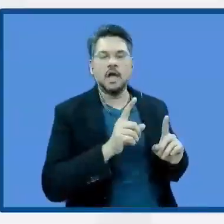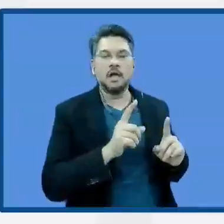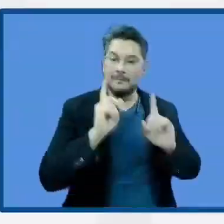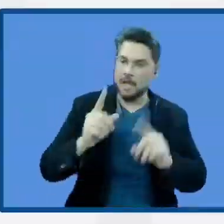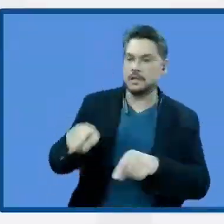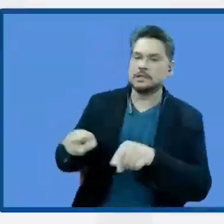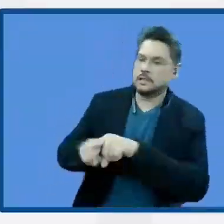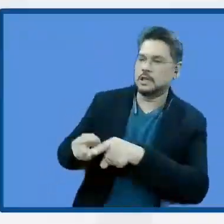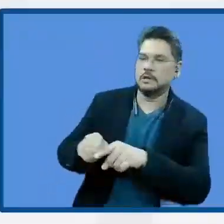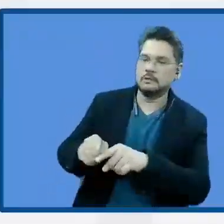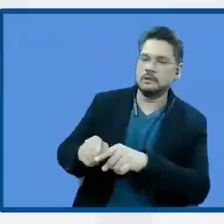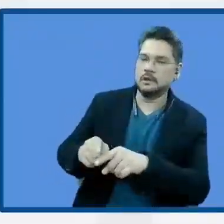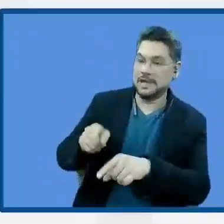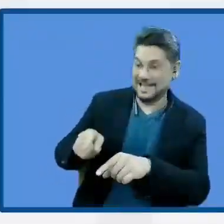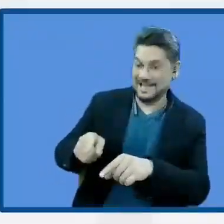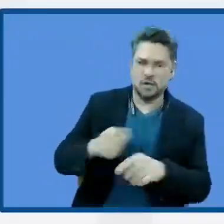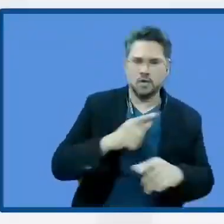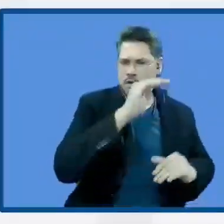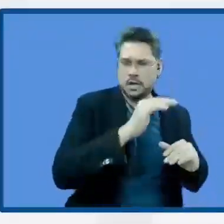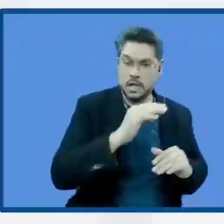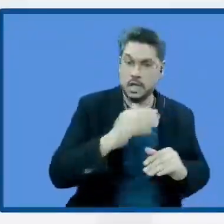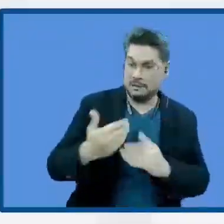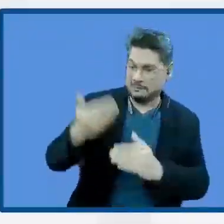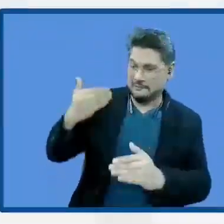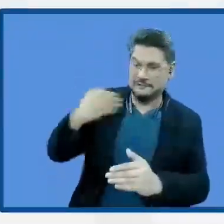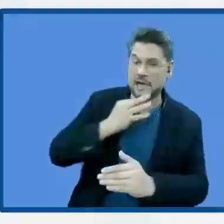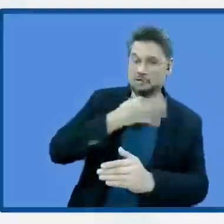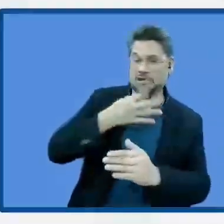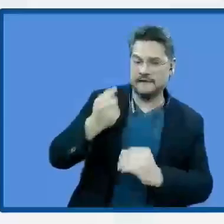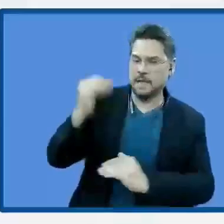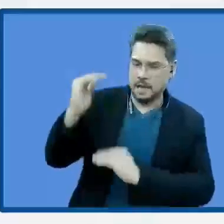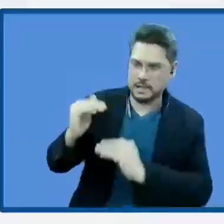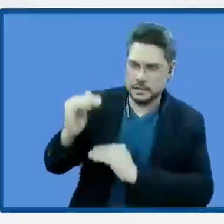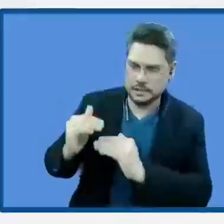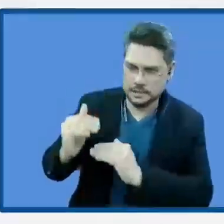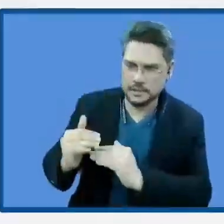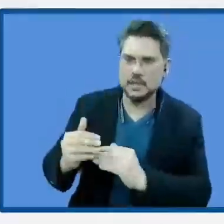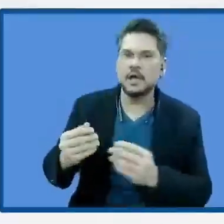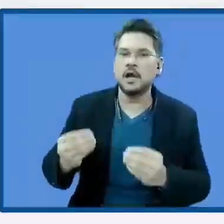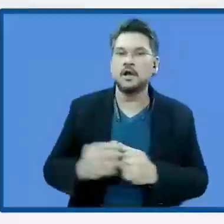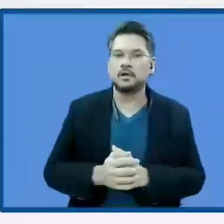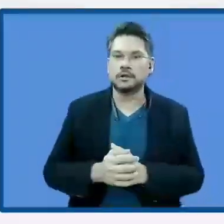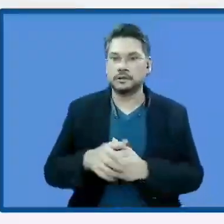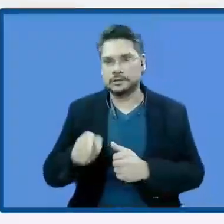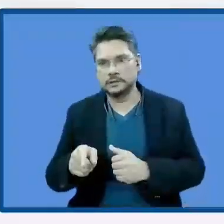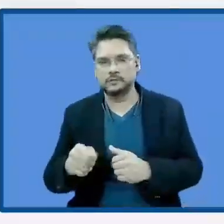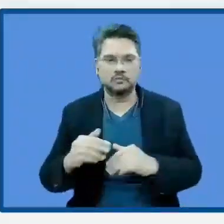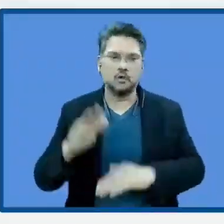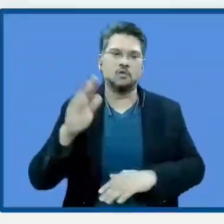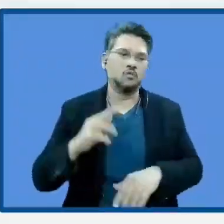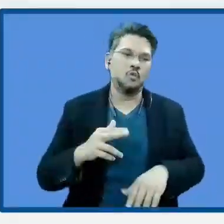the existing ones, they start from a natural